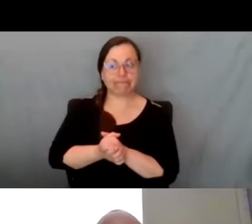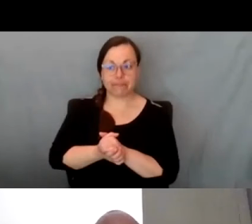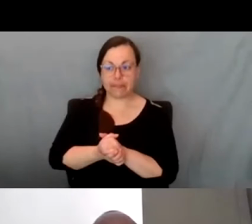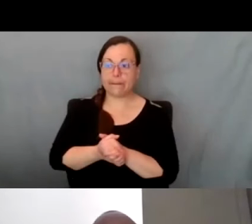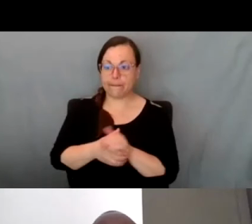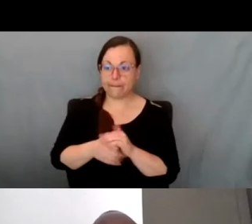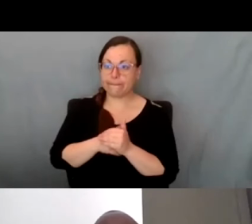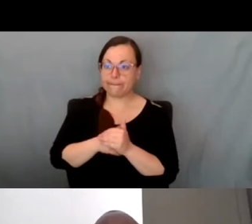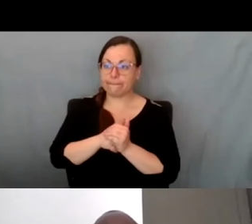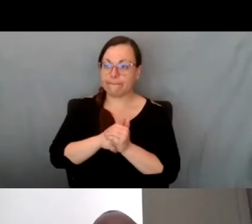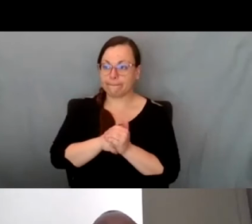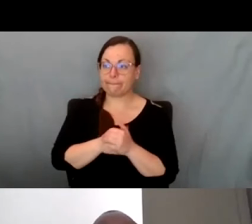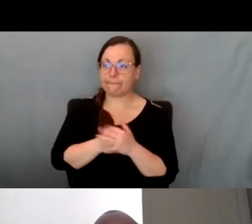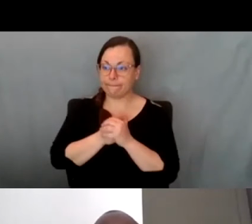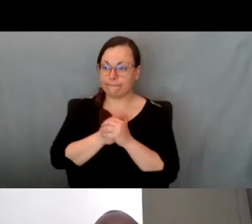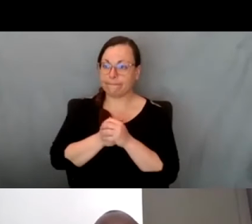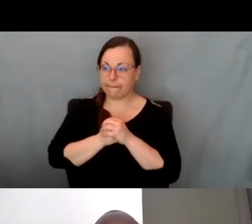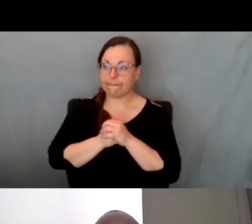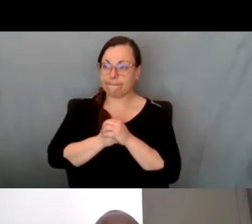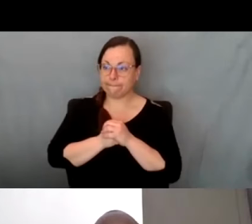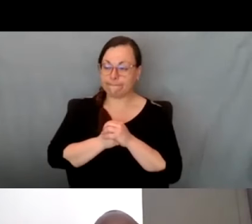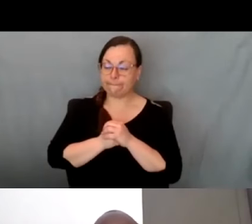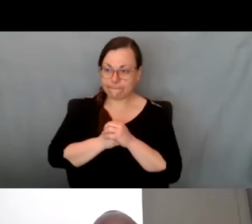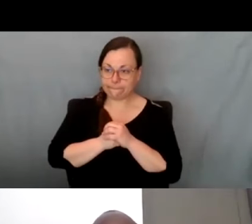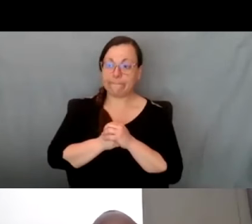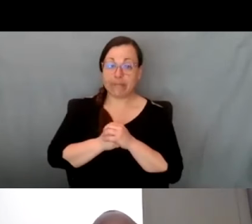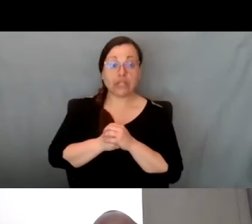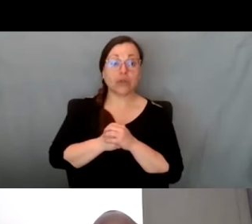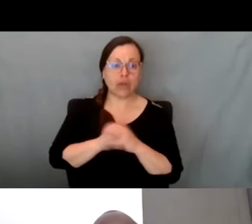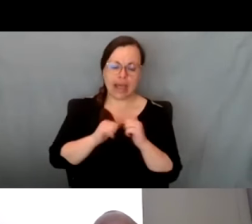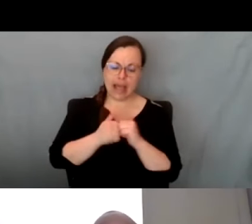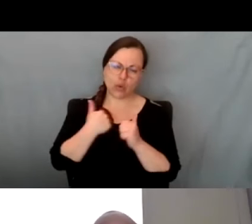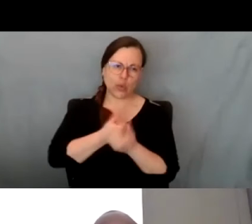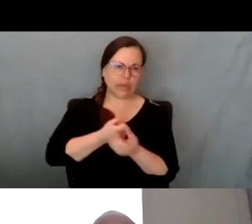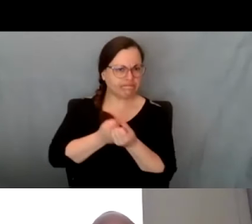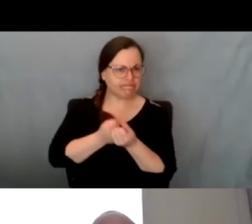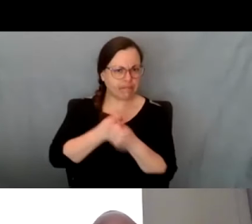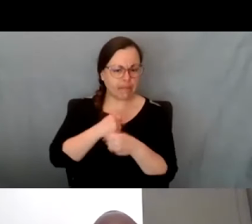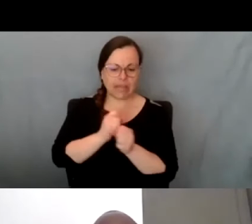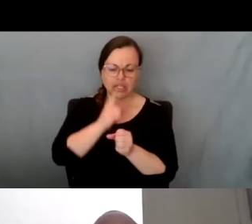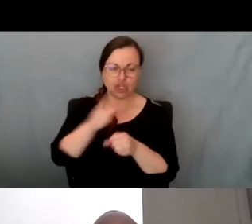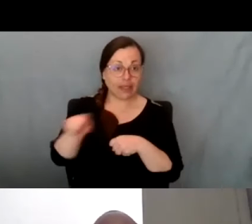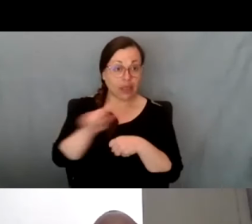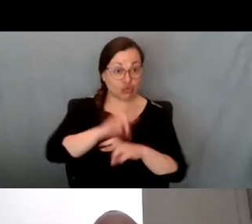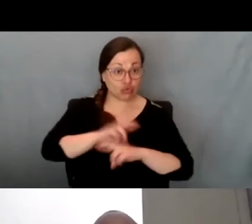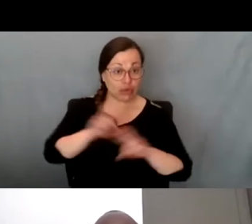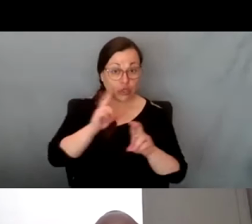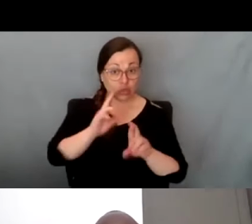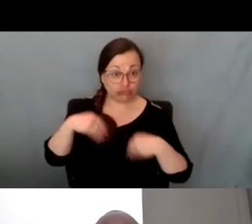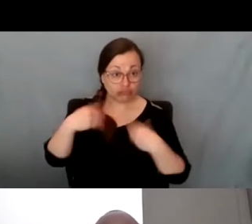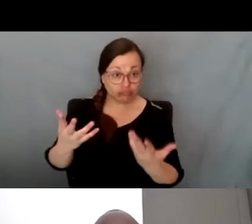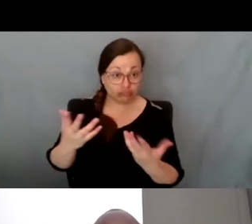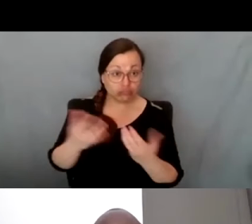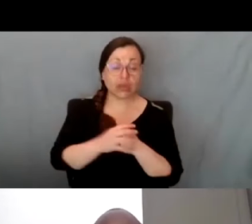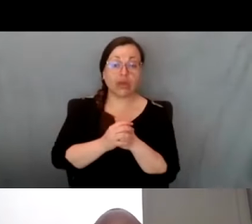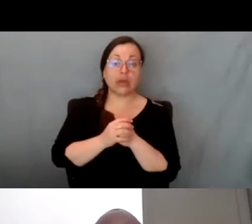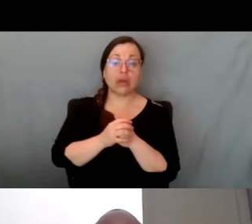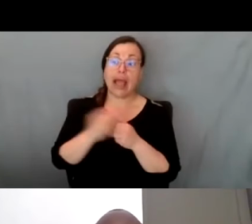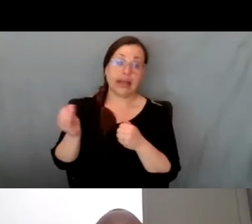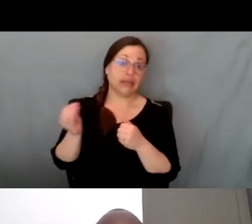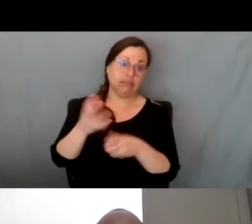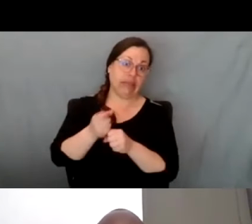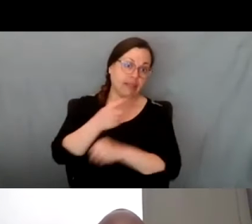support country to make sure that they are all ready to deploy this vaccine, and even the fewer doses that will become